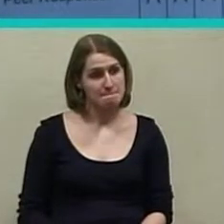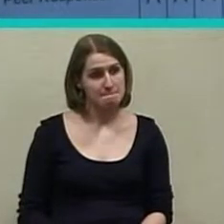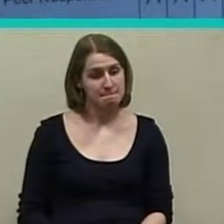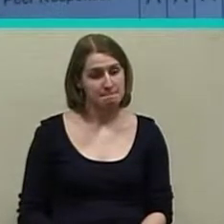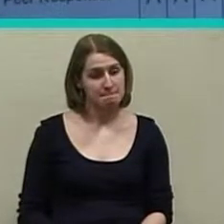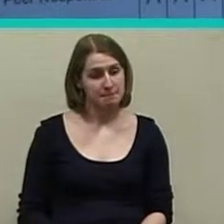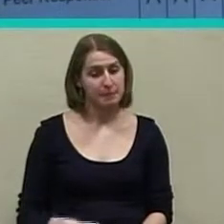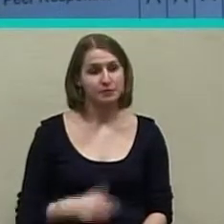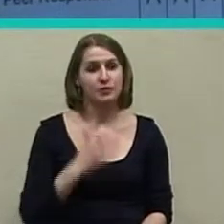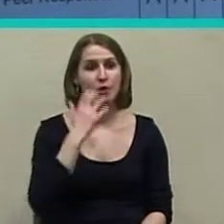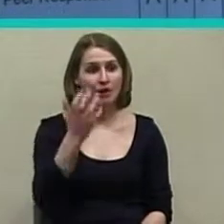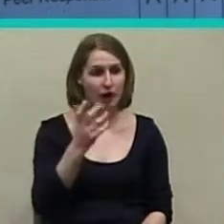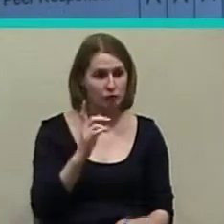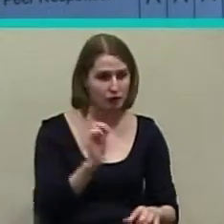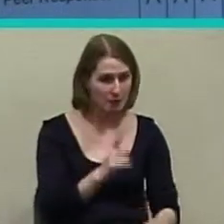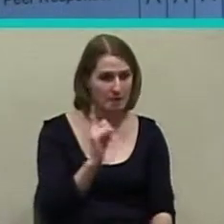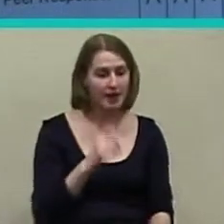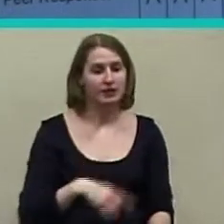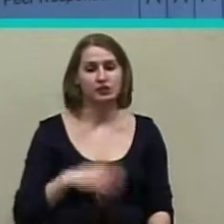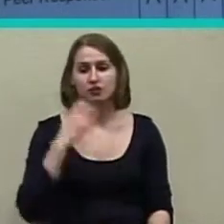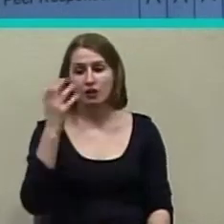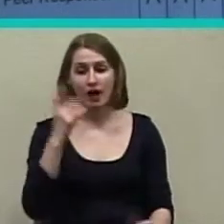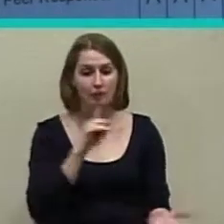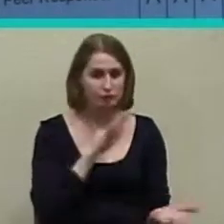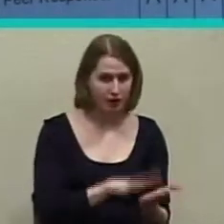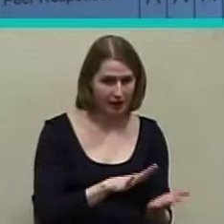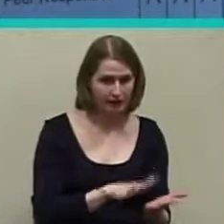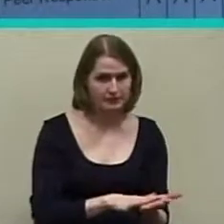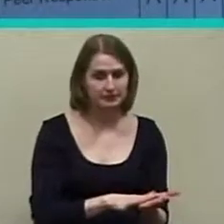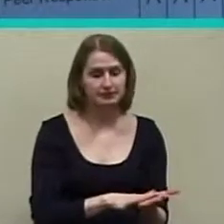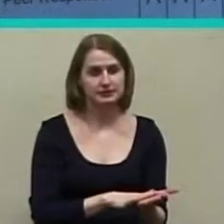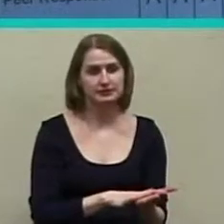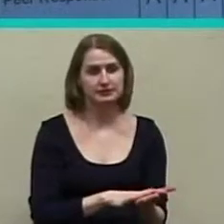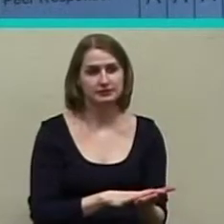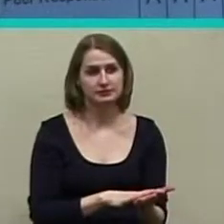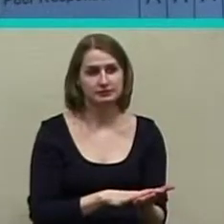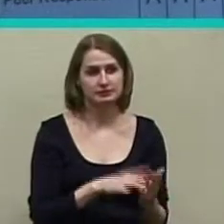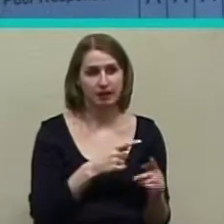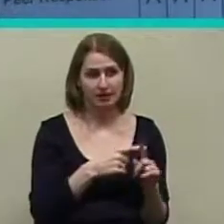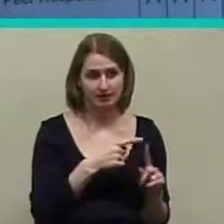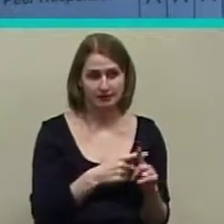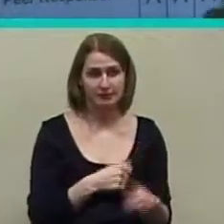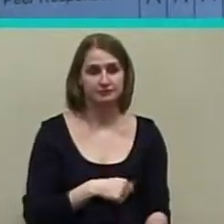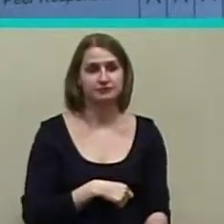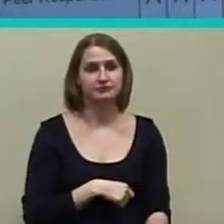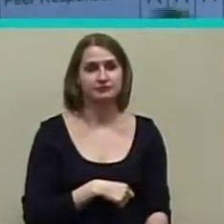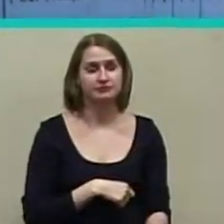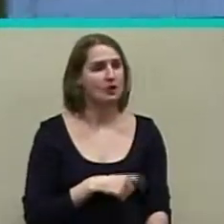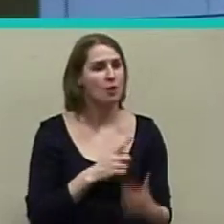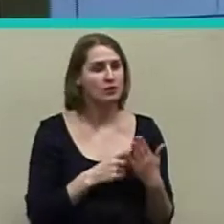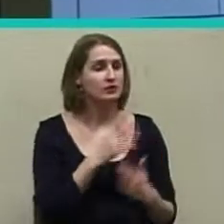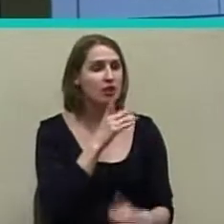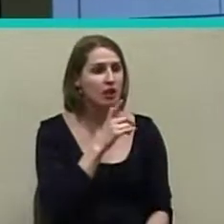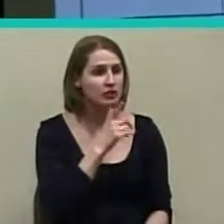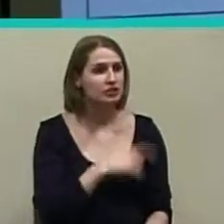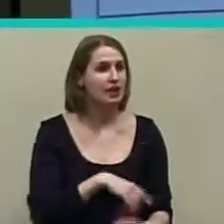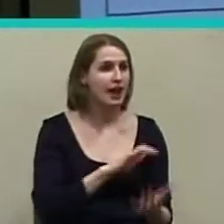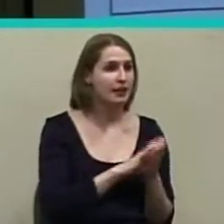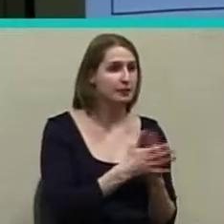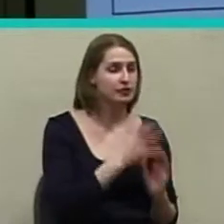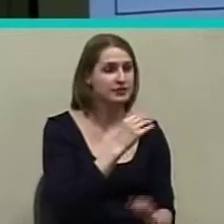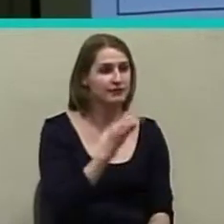reprimand. Talk out, reprimand. Talk out, praise or positive. What's for lunch? Hamburgers and French